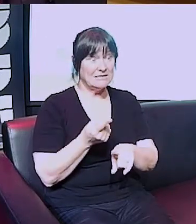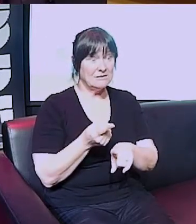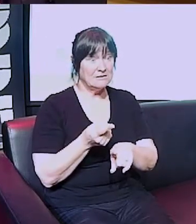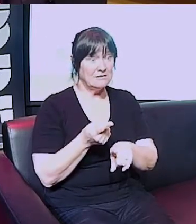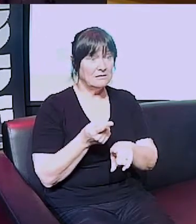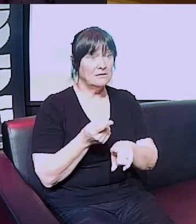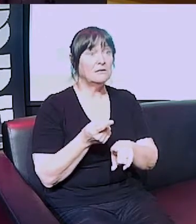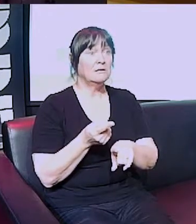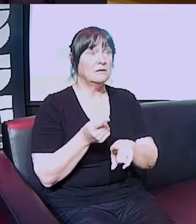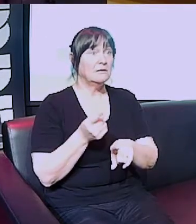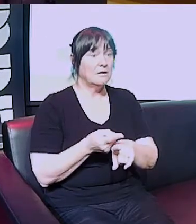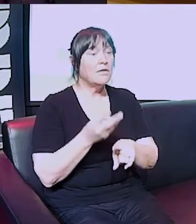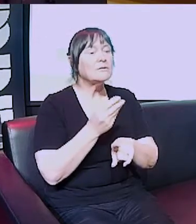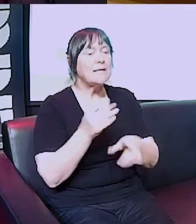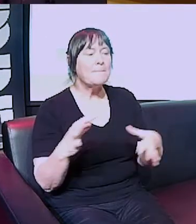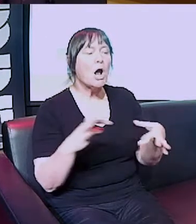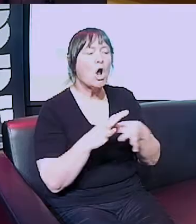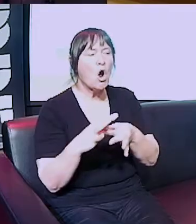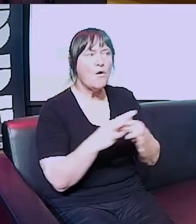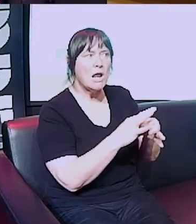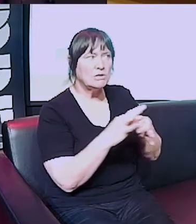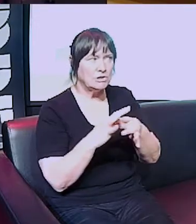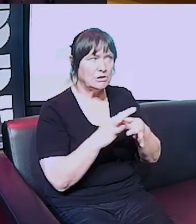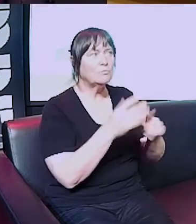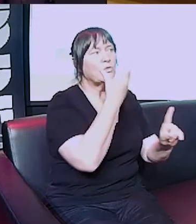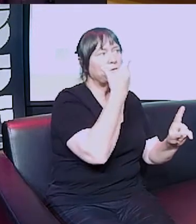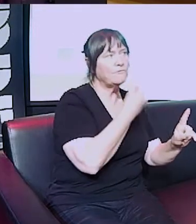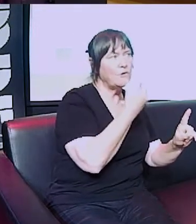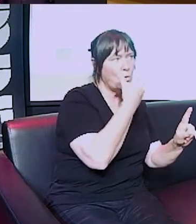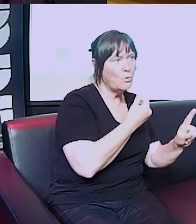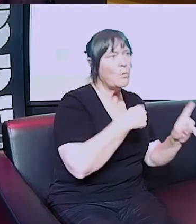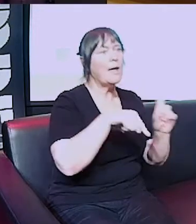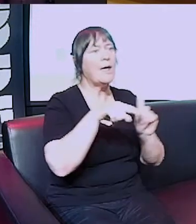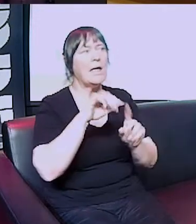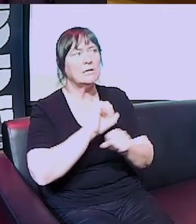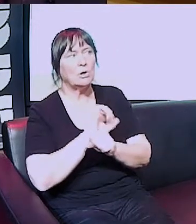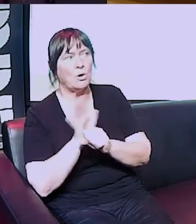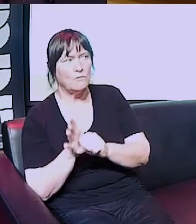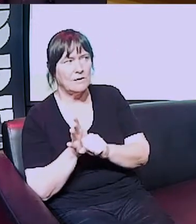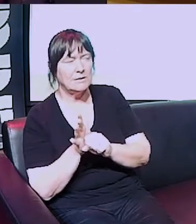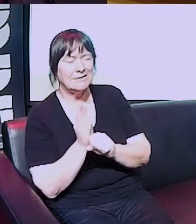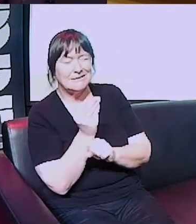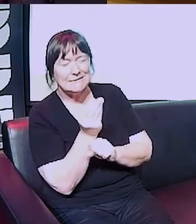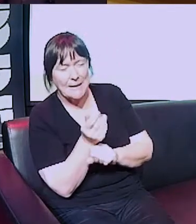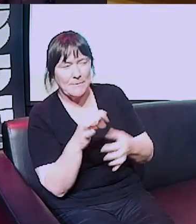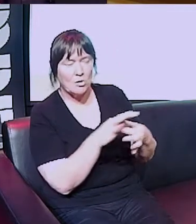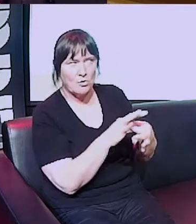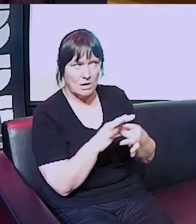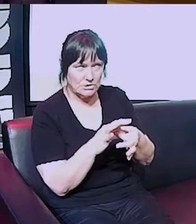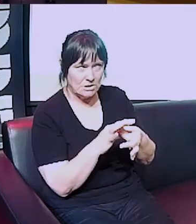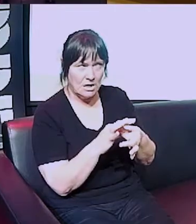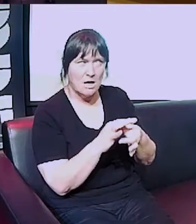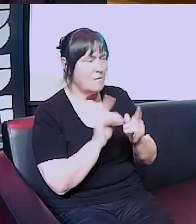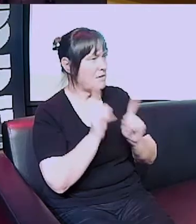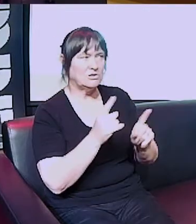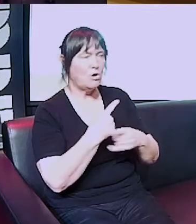may be some correlation between influenza and COVID, that is not across